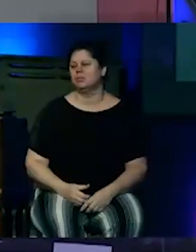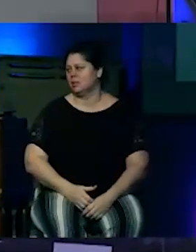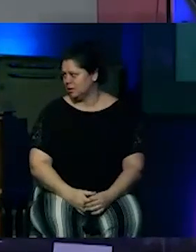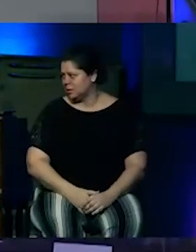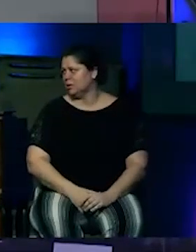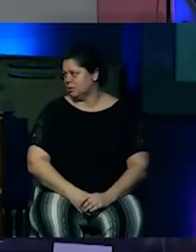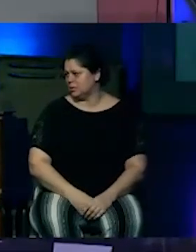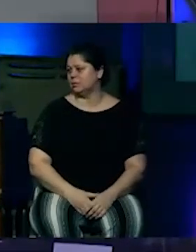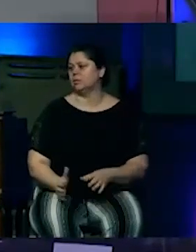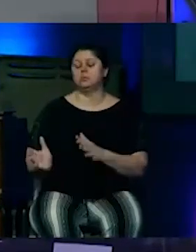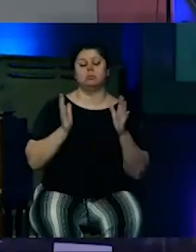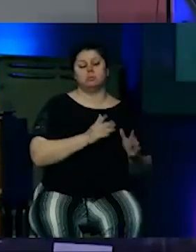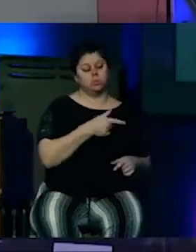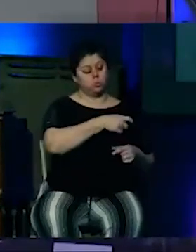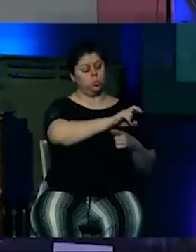Queer